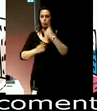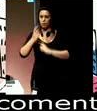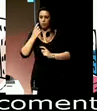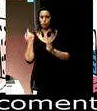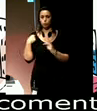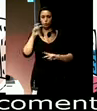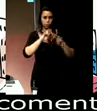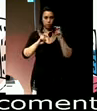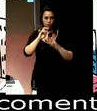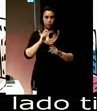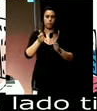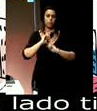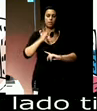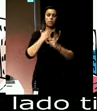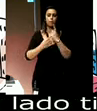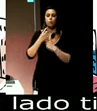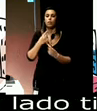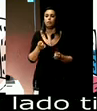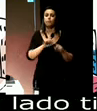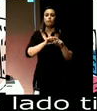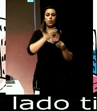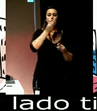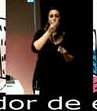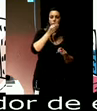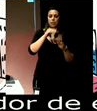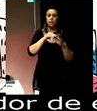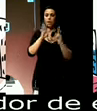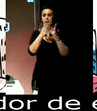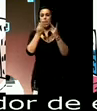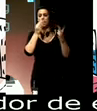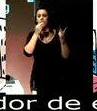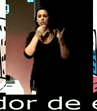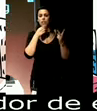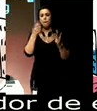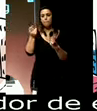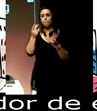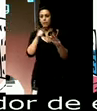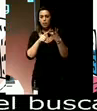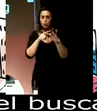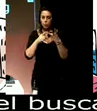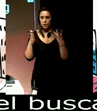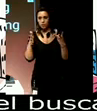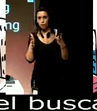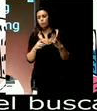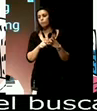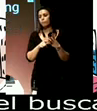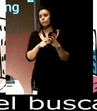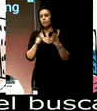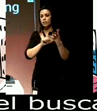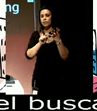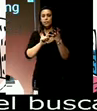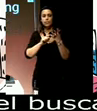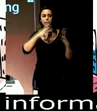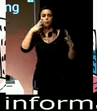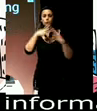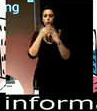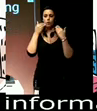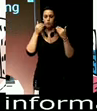giving information about the establishment we are looking for, what kind of menus,